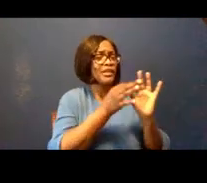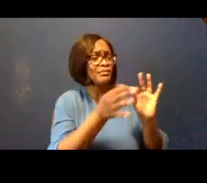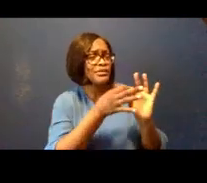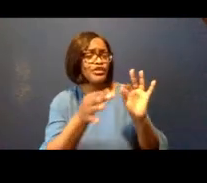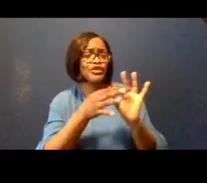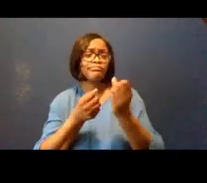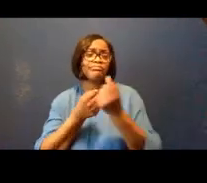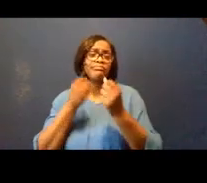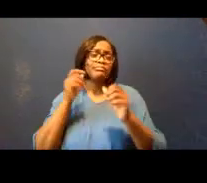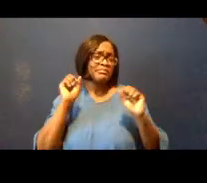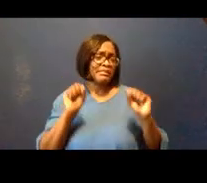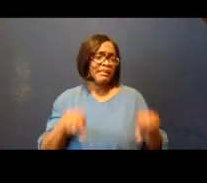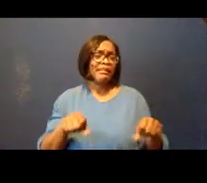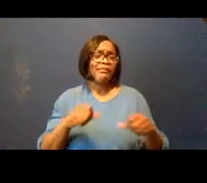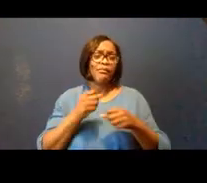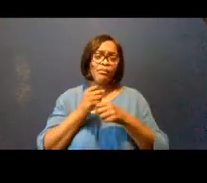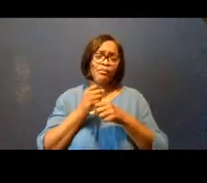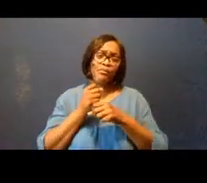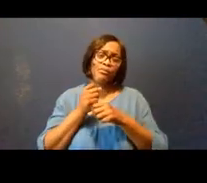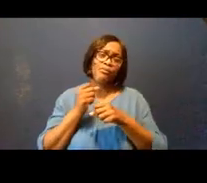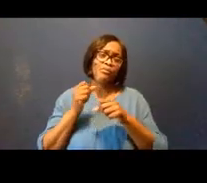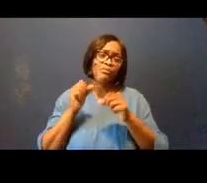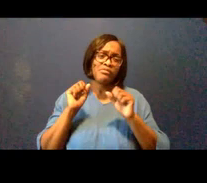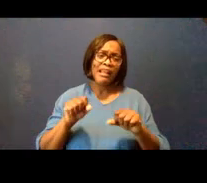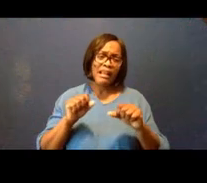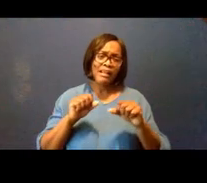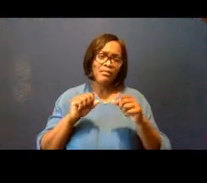site that was created by